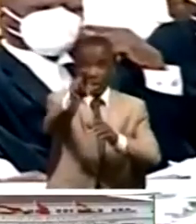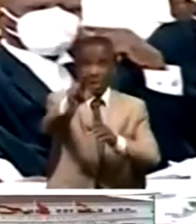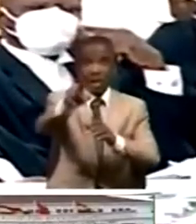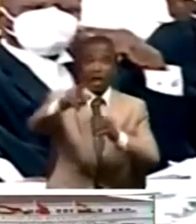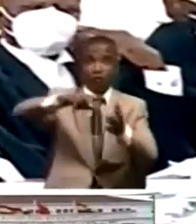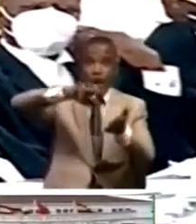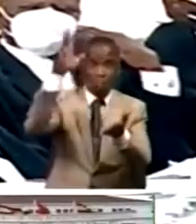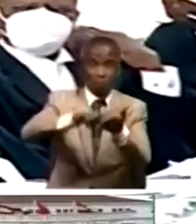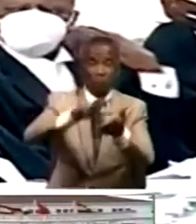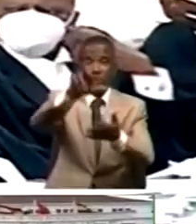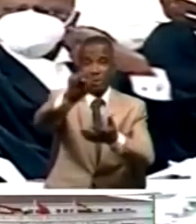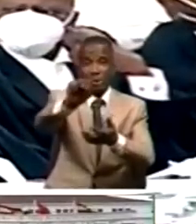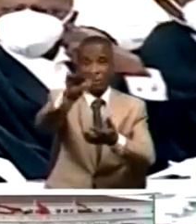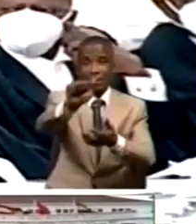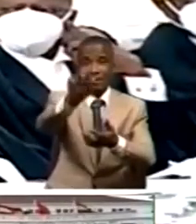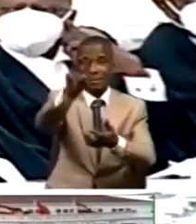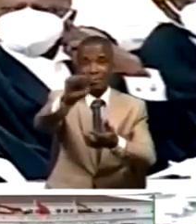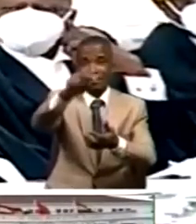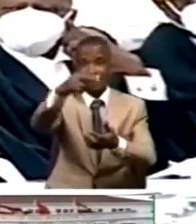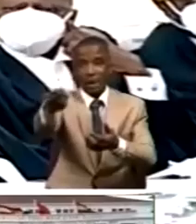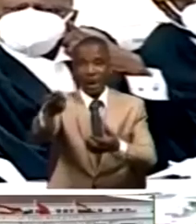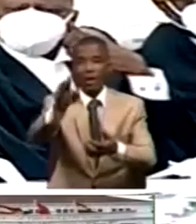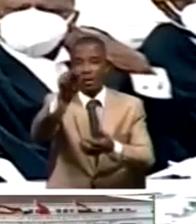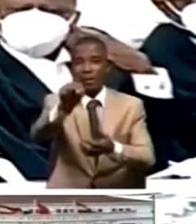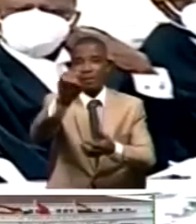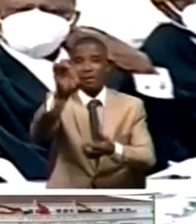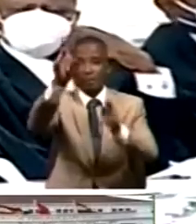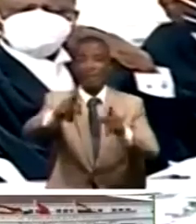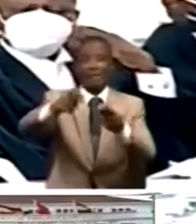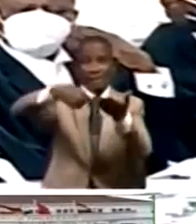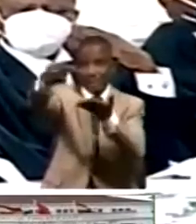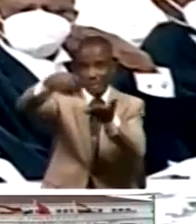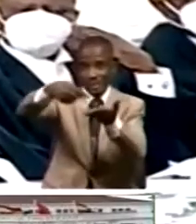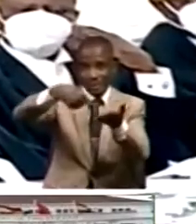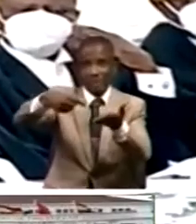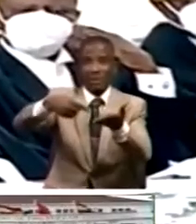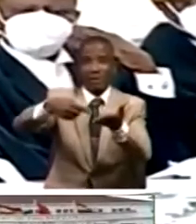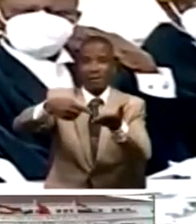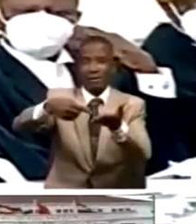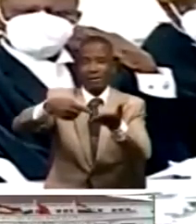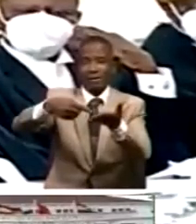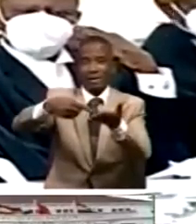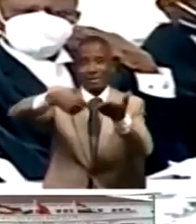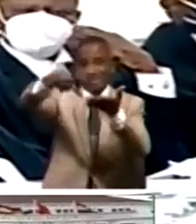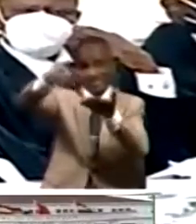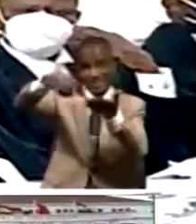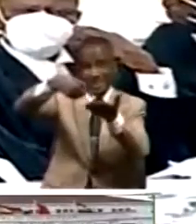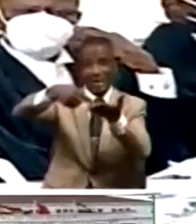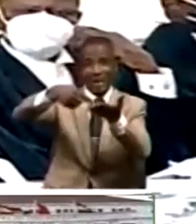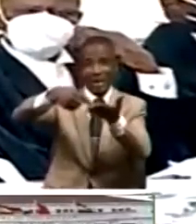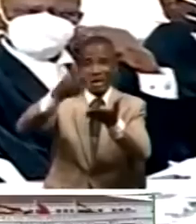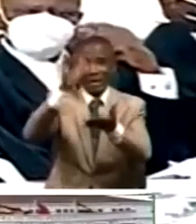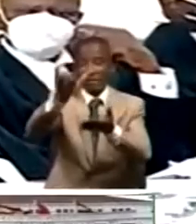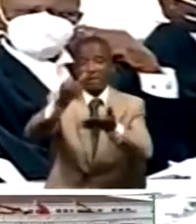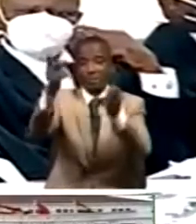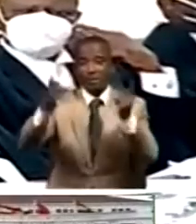certified Savannah and your agent in the region called Mumuni S. Ibni signed at the region before